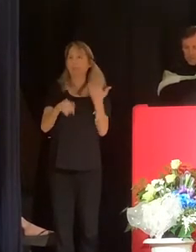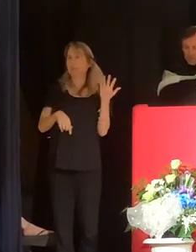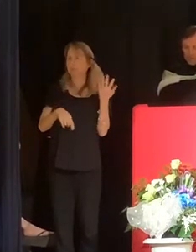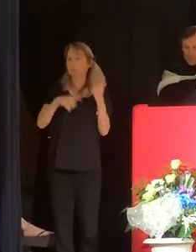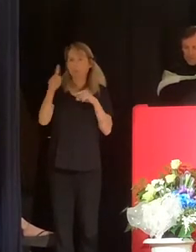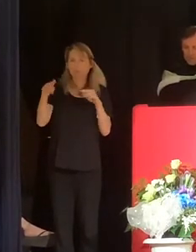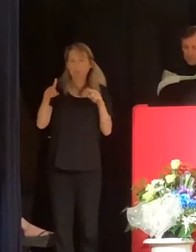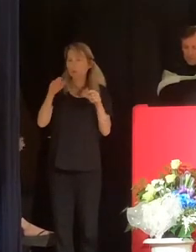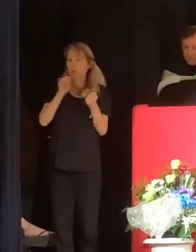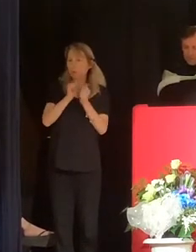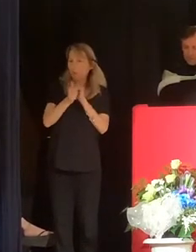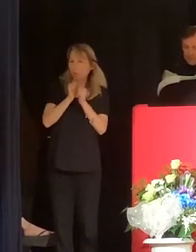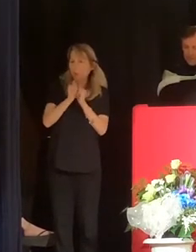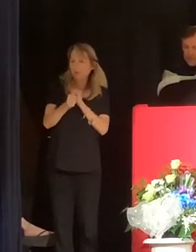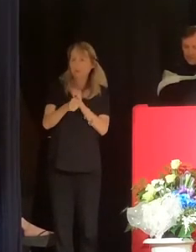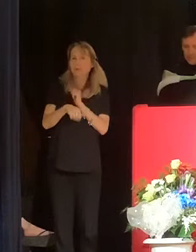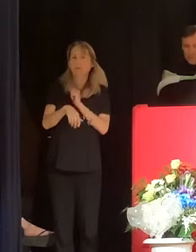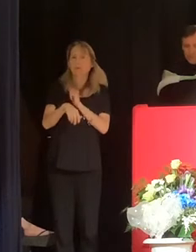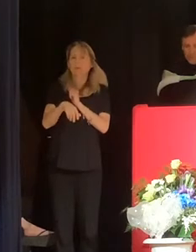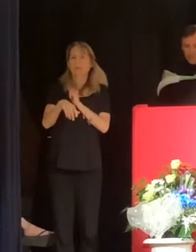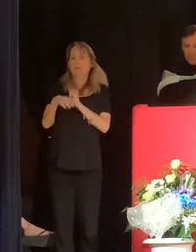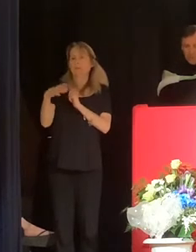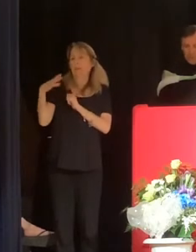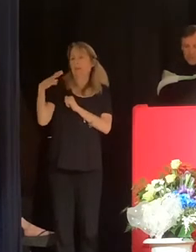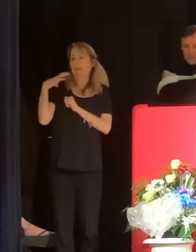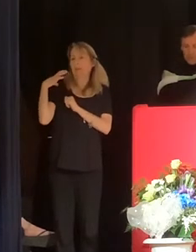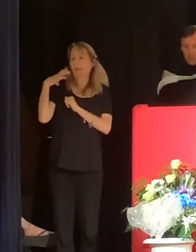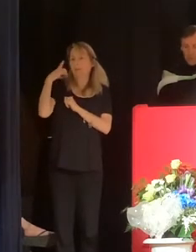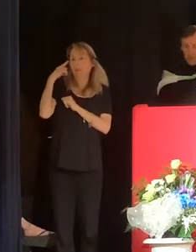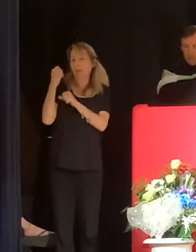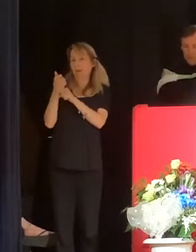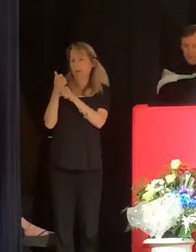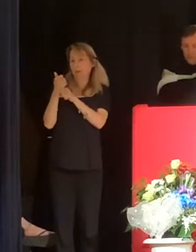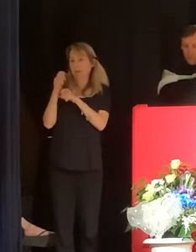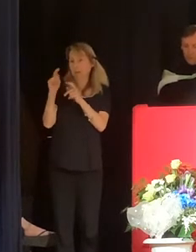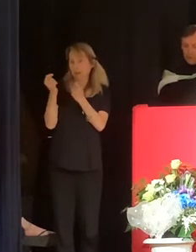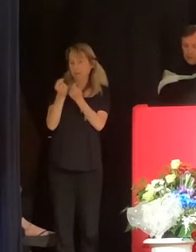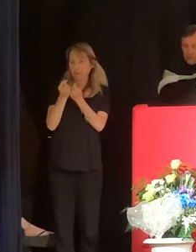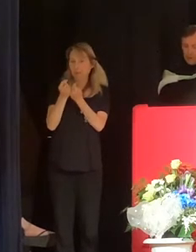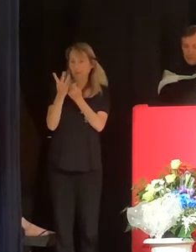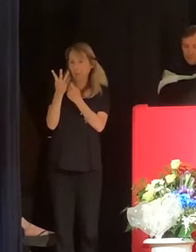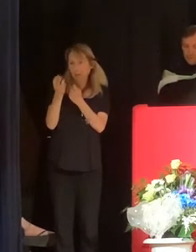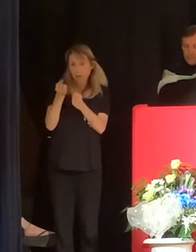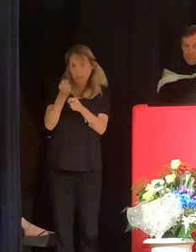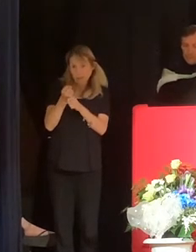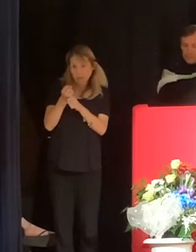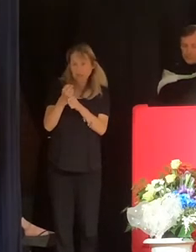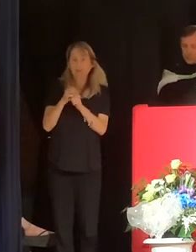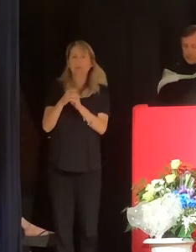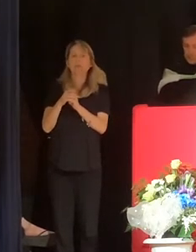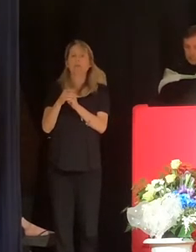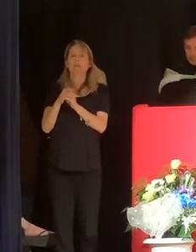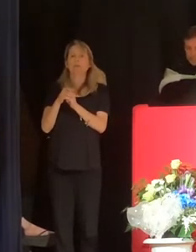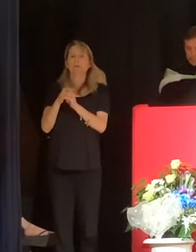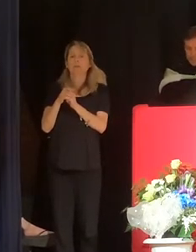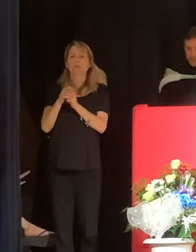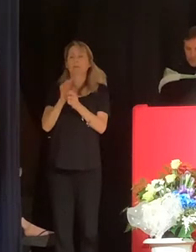of sports teams, including being the captain of the Challenger baseball for 4 years running. The